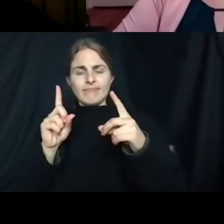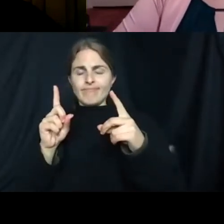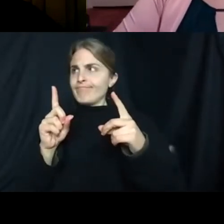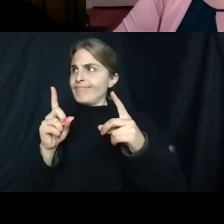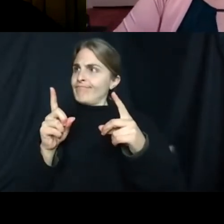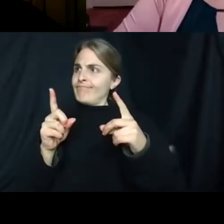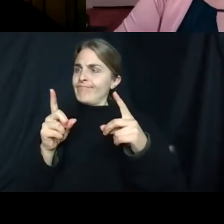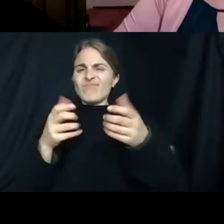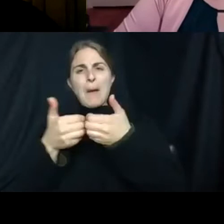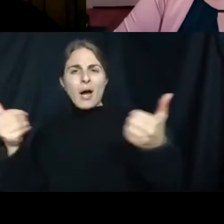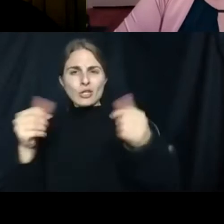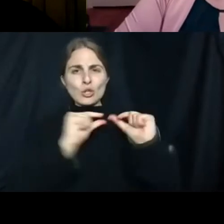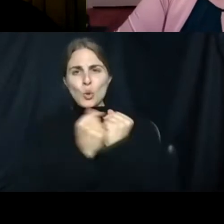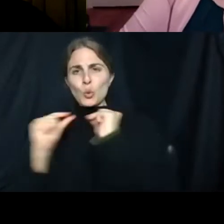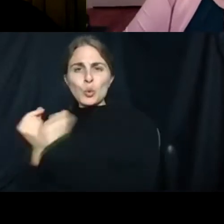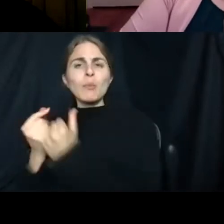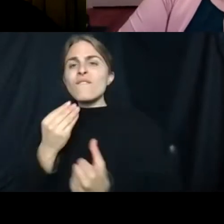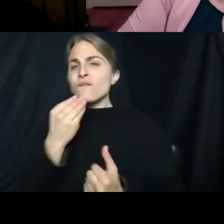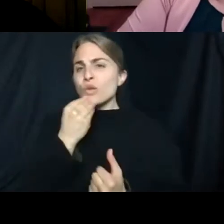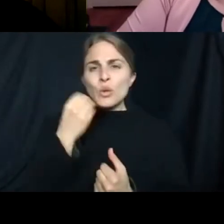often don't come from the communities they work with.